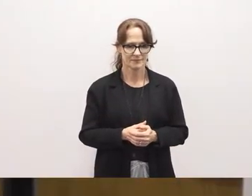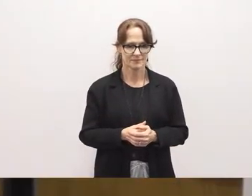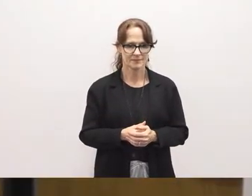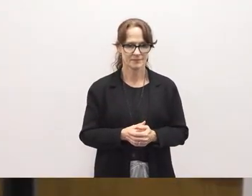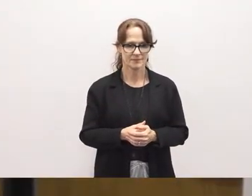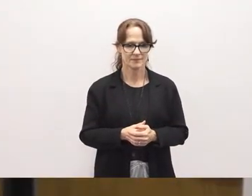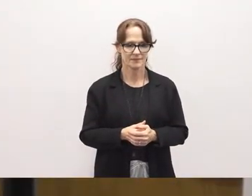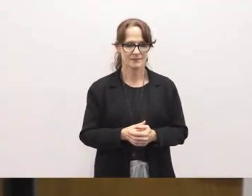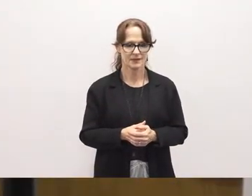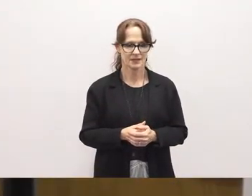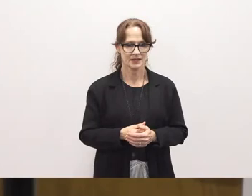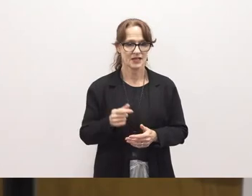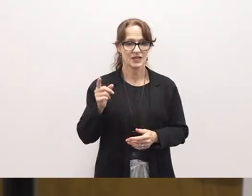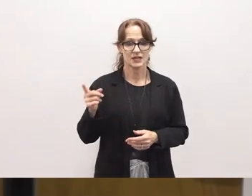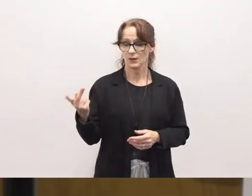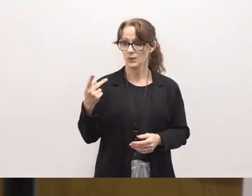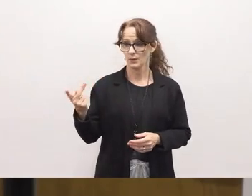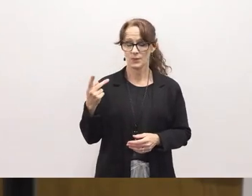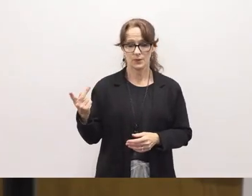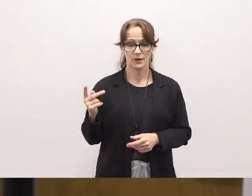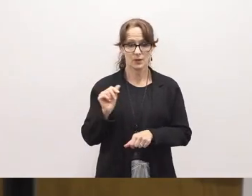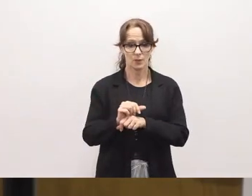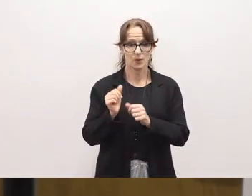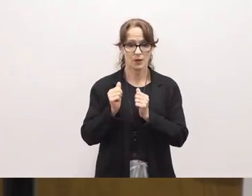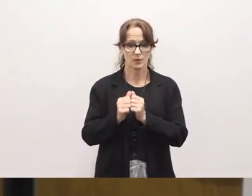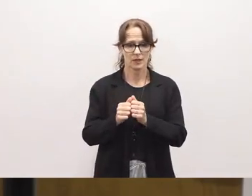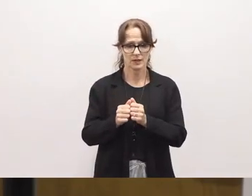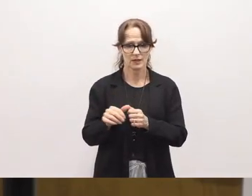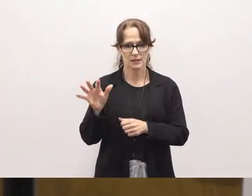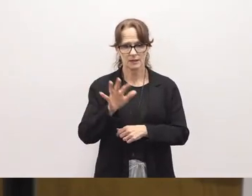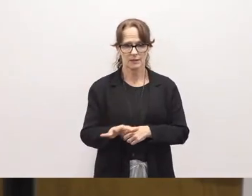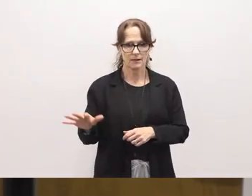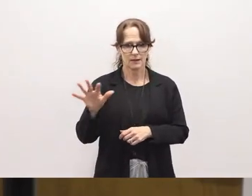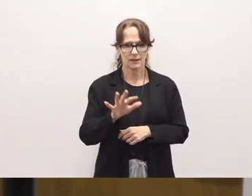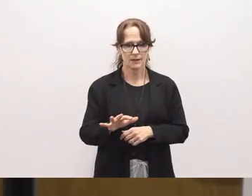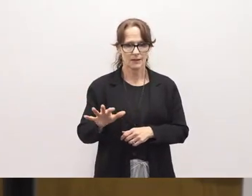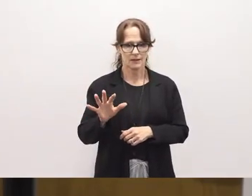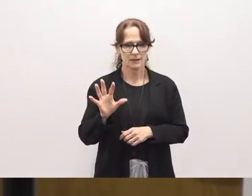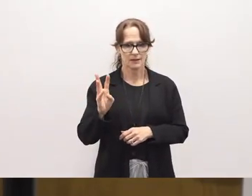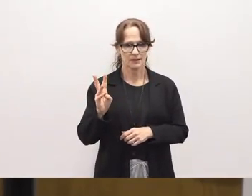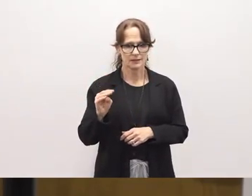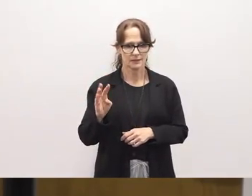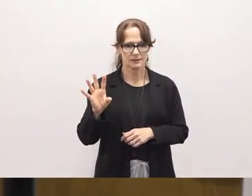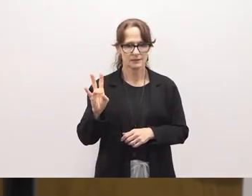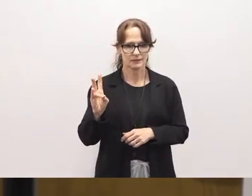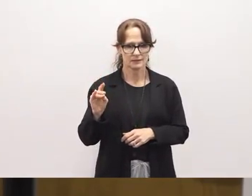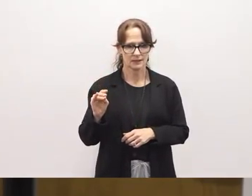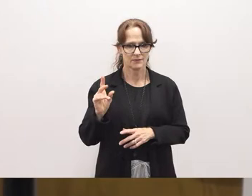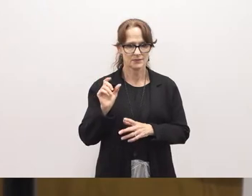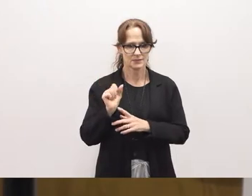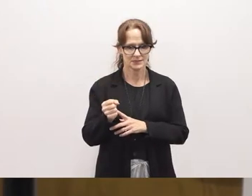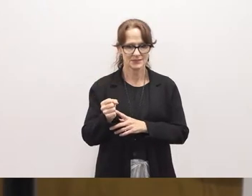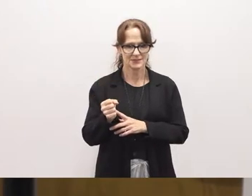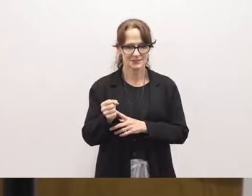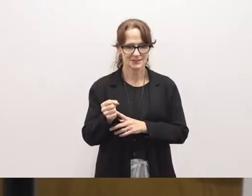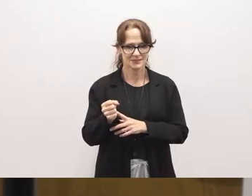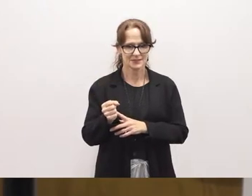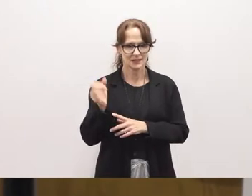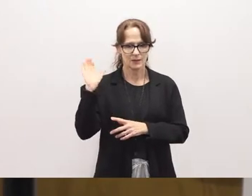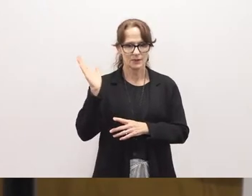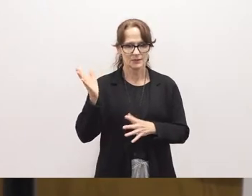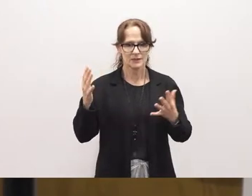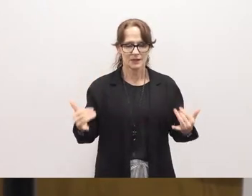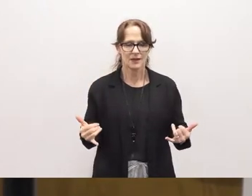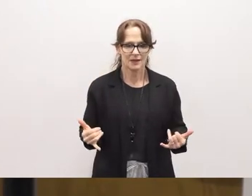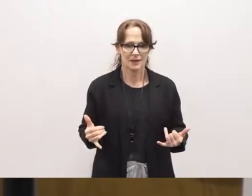With that said, she and I worked together for at least, I don't know, 60, 70 seconds talking about our presentation today.